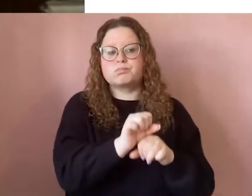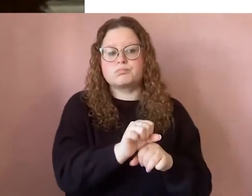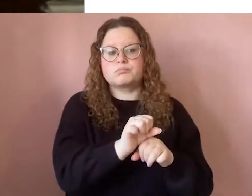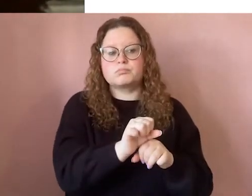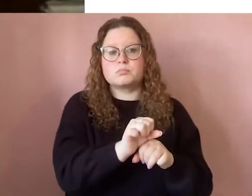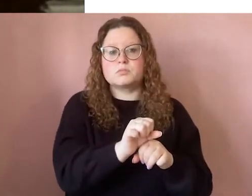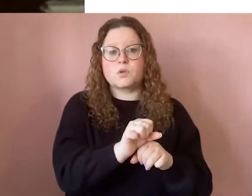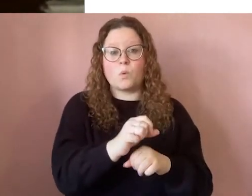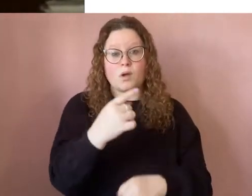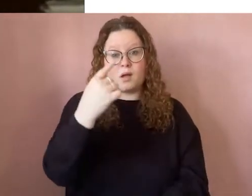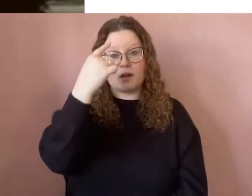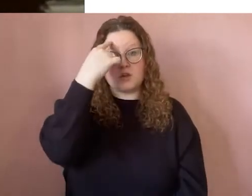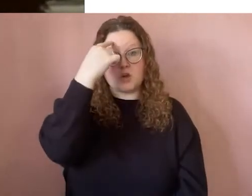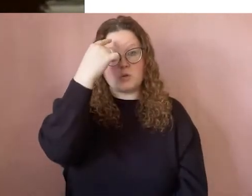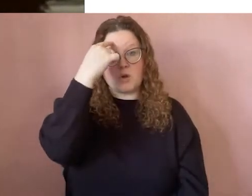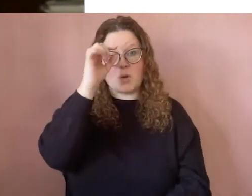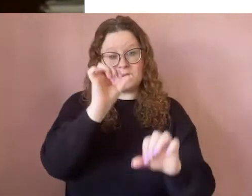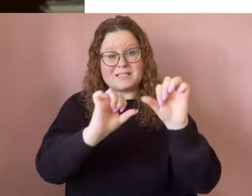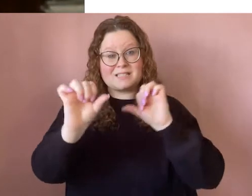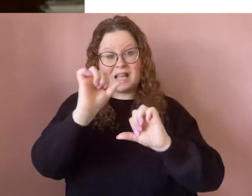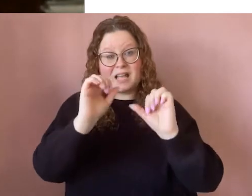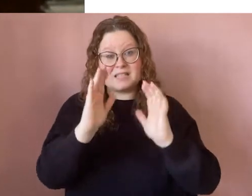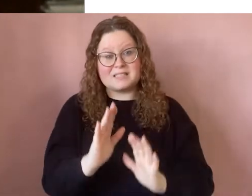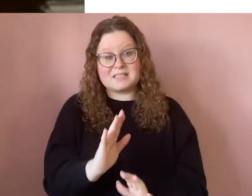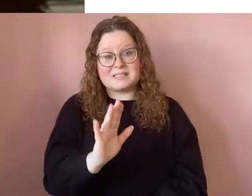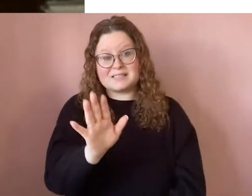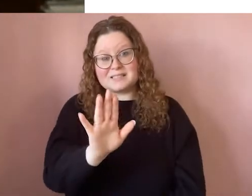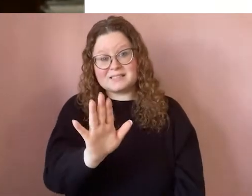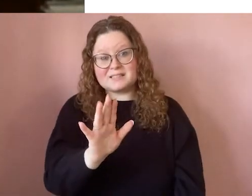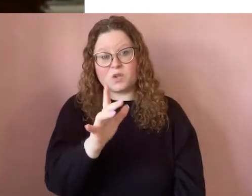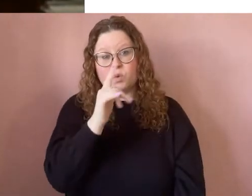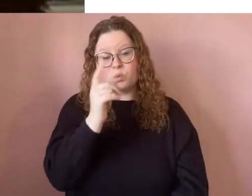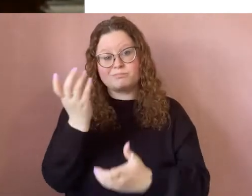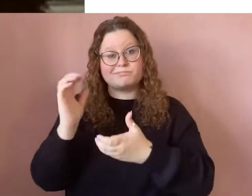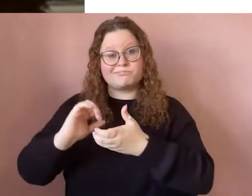neuroscientists out there who are working with the high-tech industry